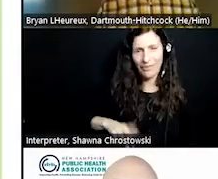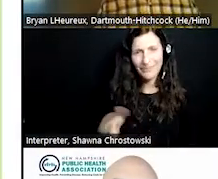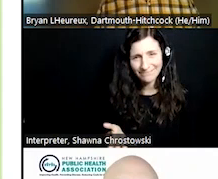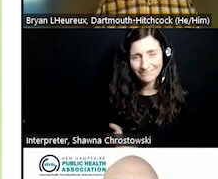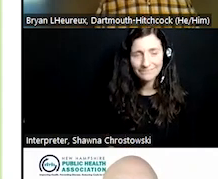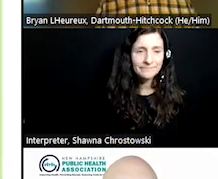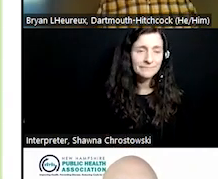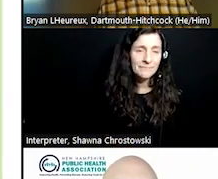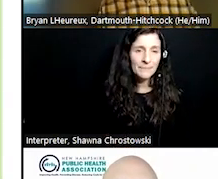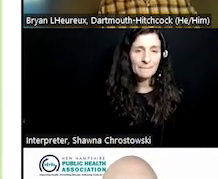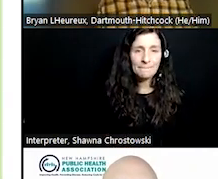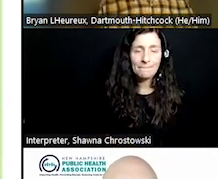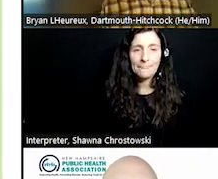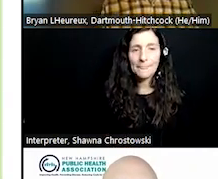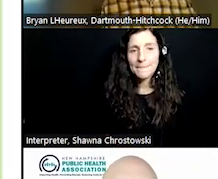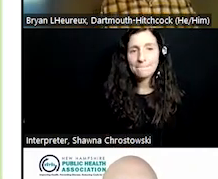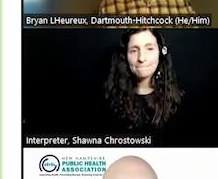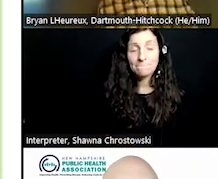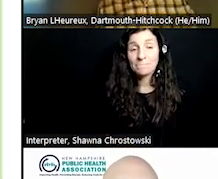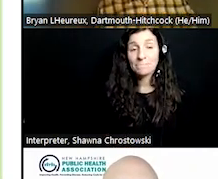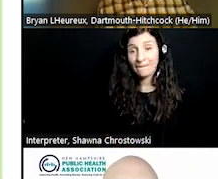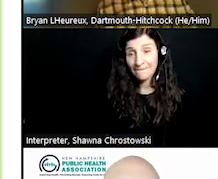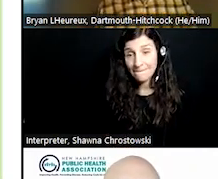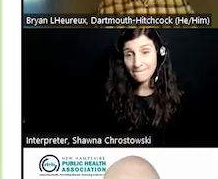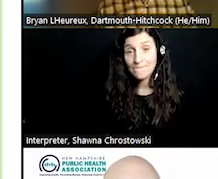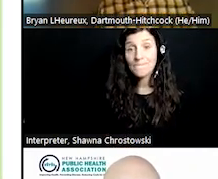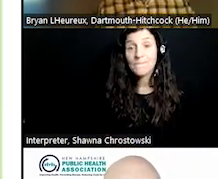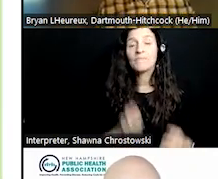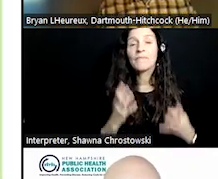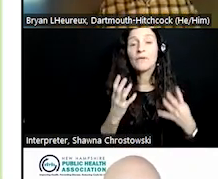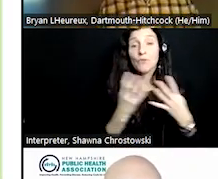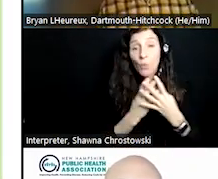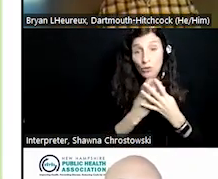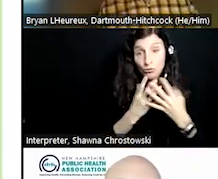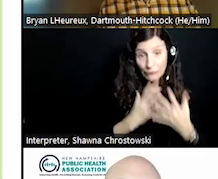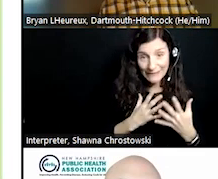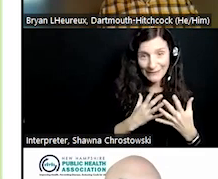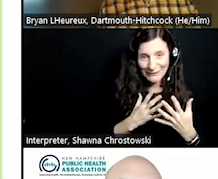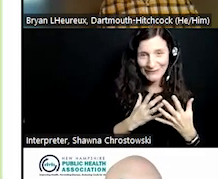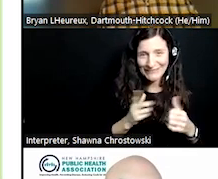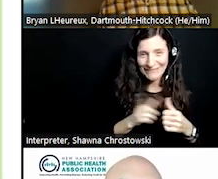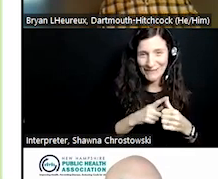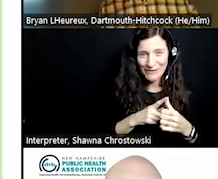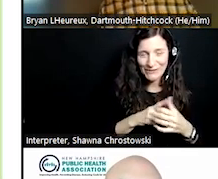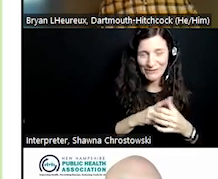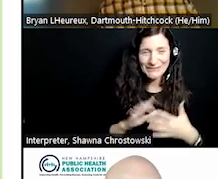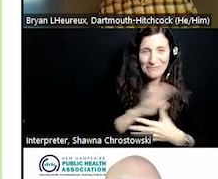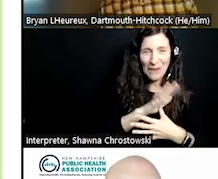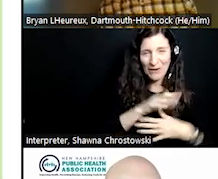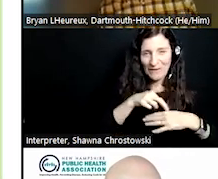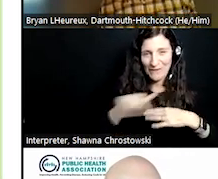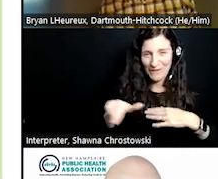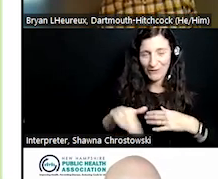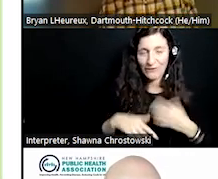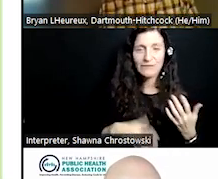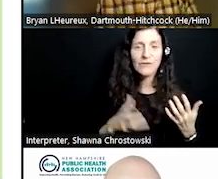All right, so as I mentioned, the screener is one of our primary referral mechanisms. So I wanted to share just a